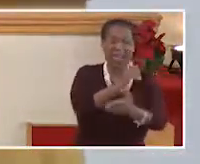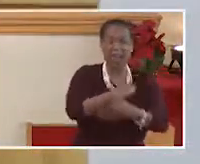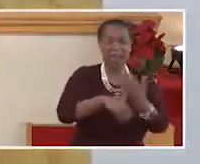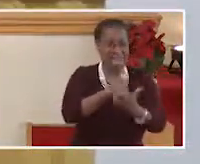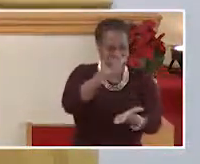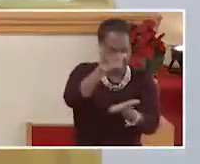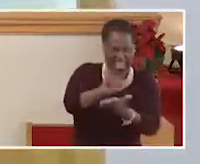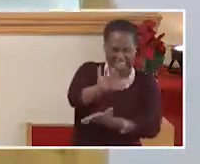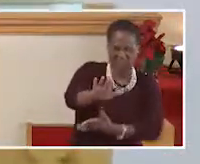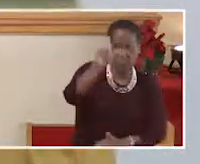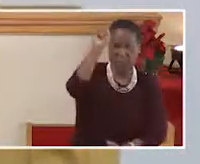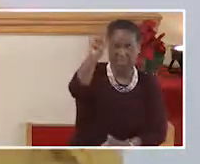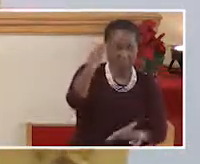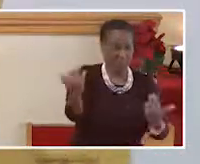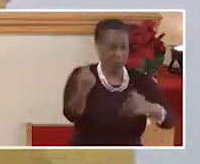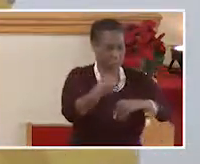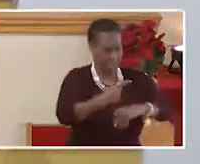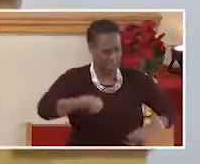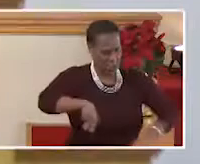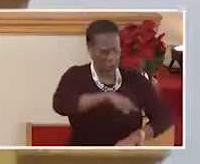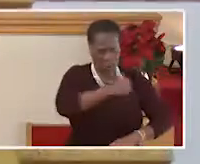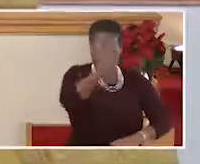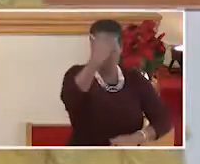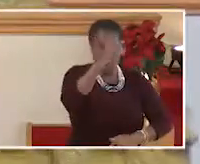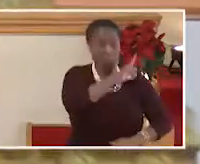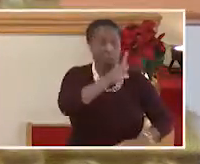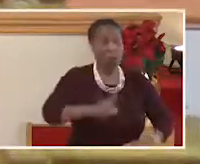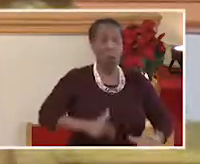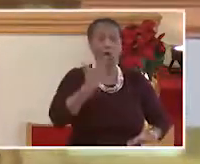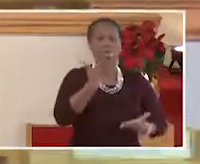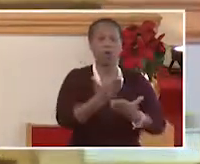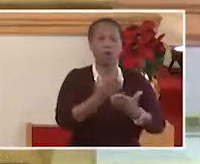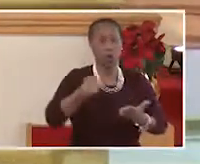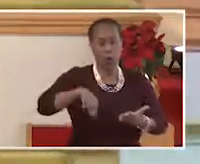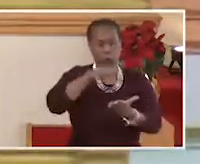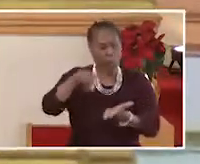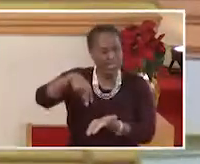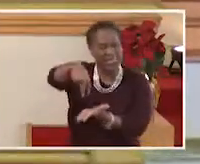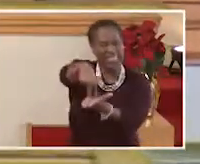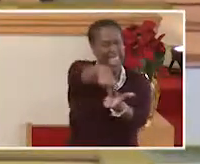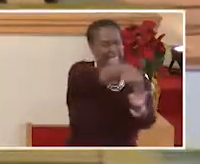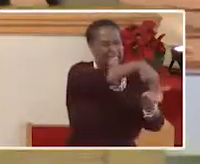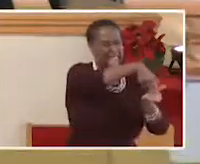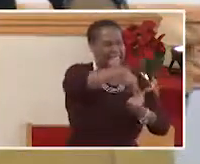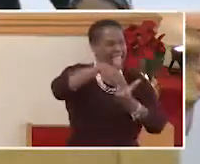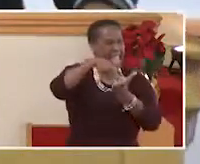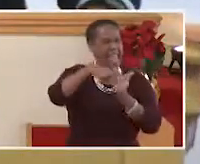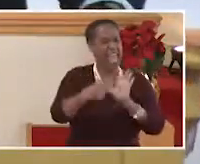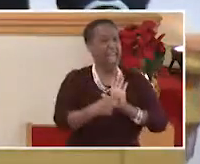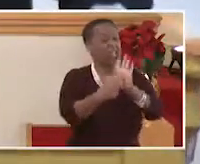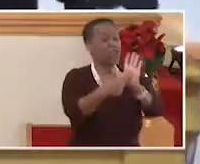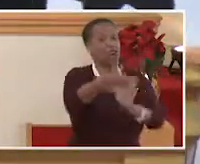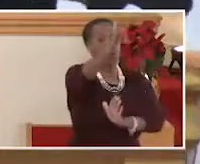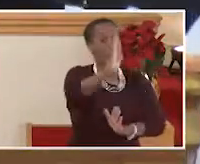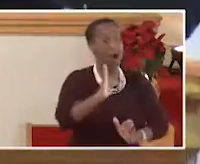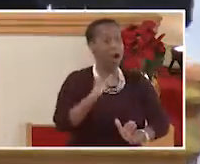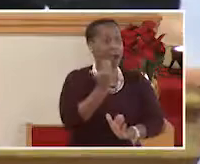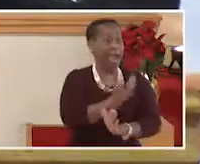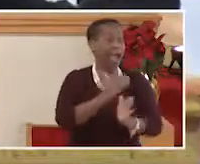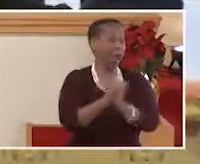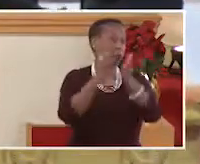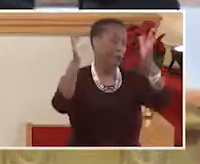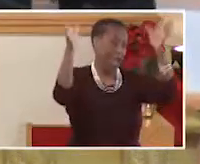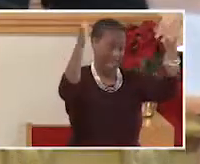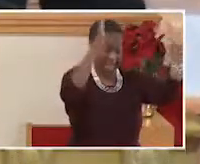Testimony today, and you know the Lord is good. Can we stand all over the sanctuary and give our God some praise?